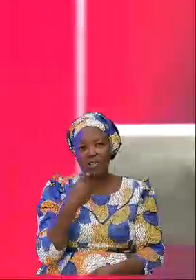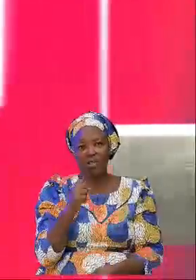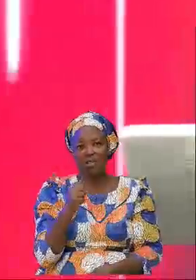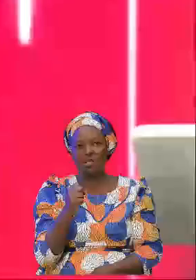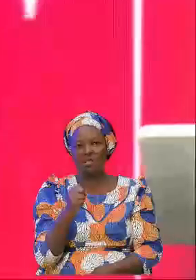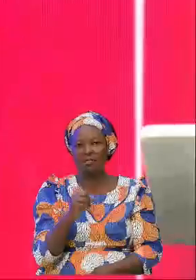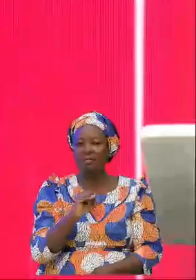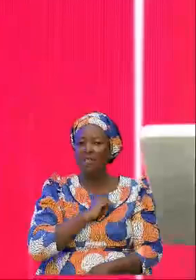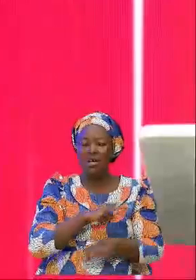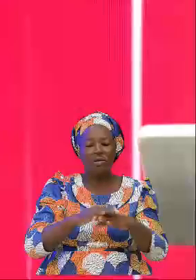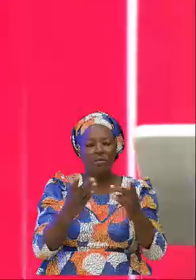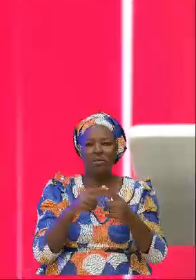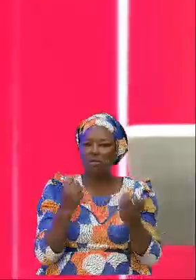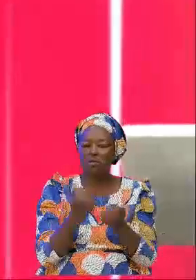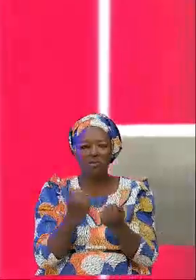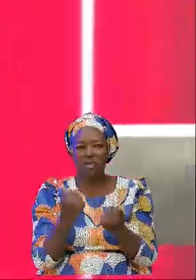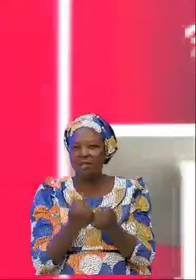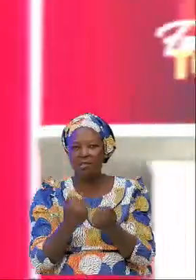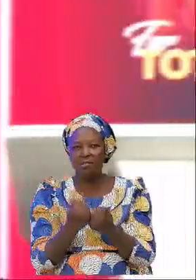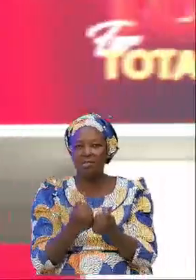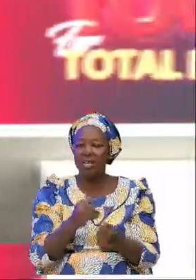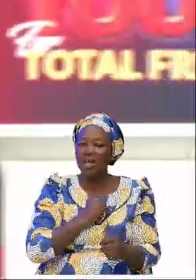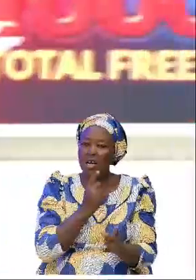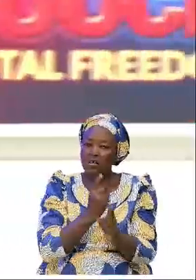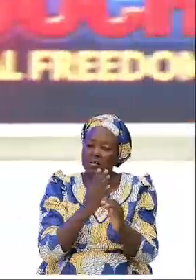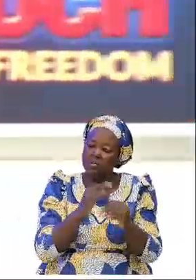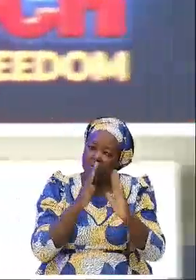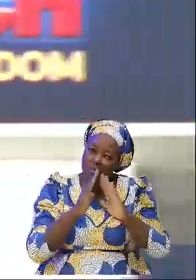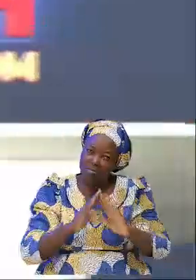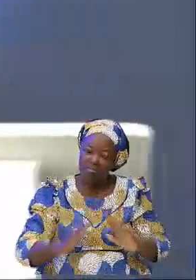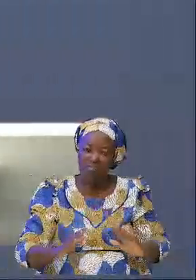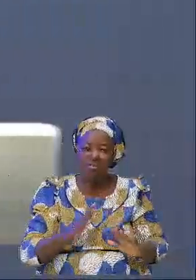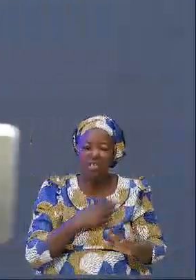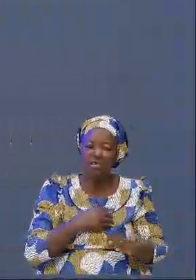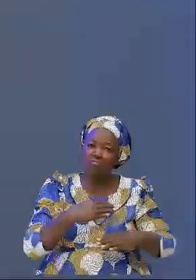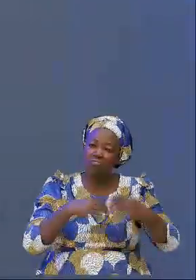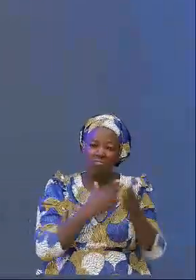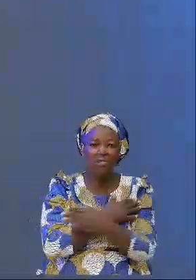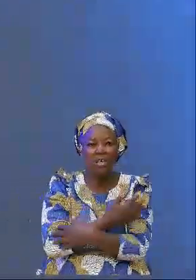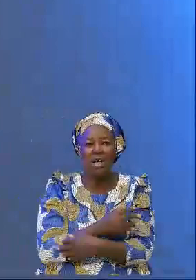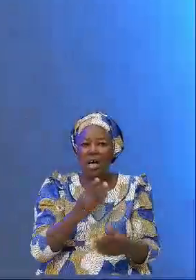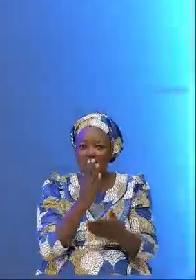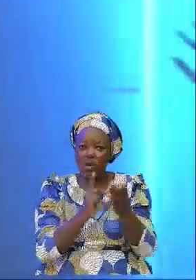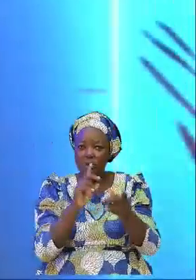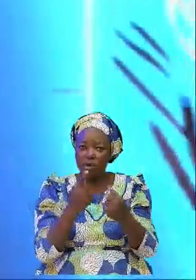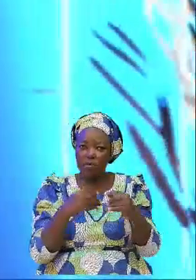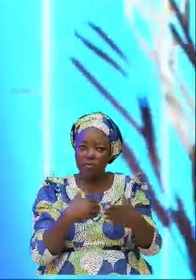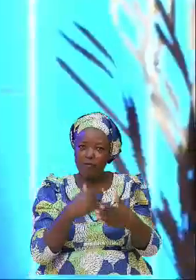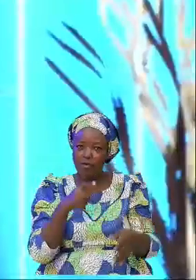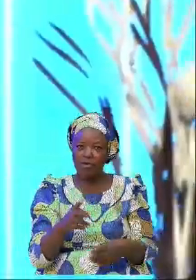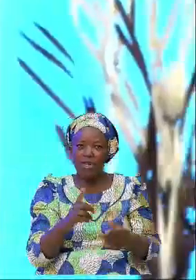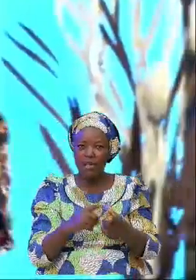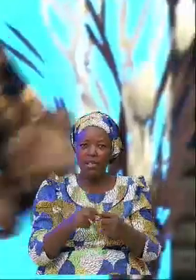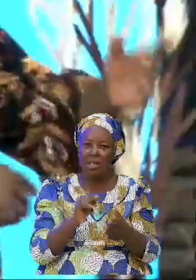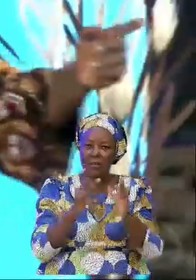Sometimes somebody says, I don't want to fight. I just want to be gentle and fold